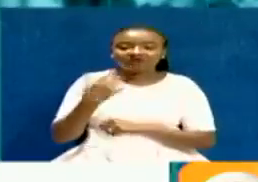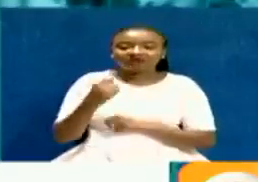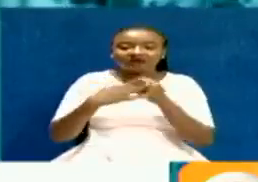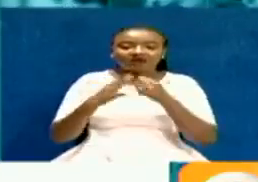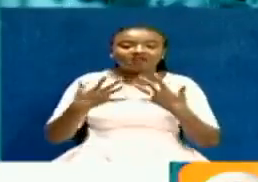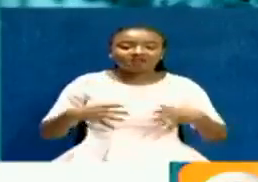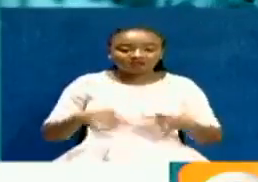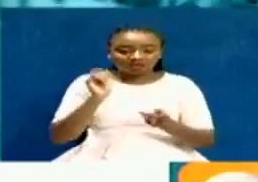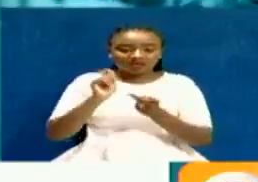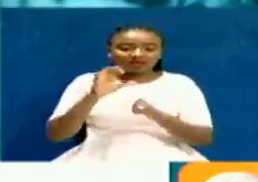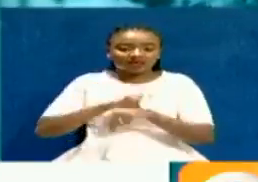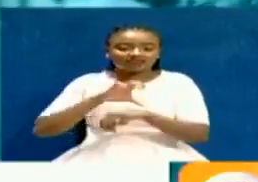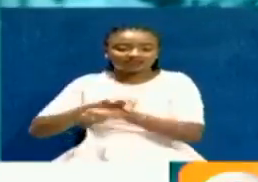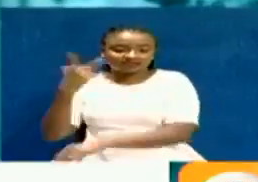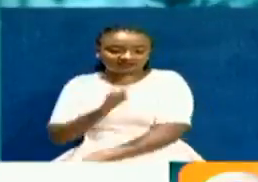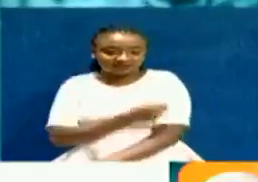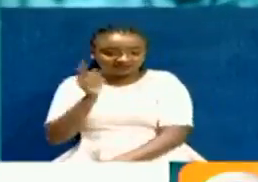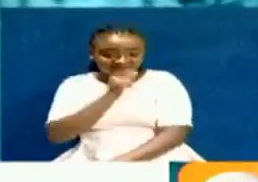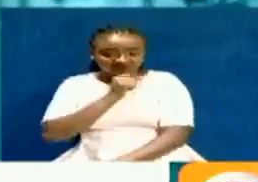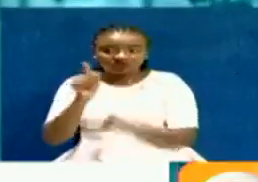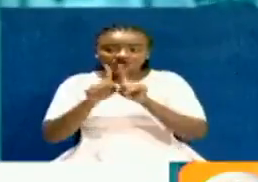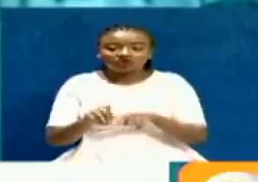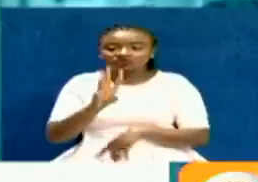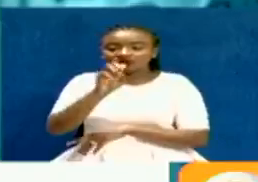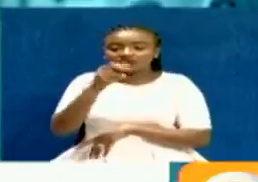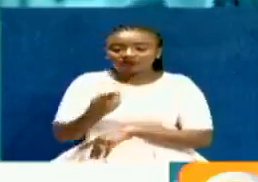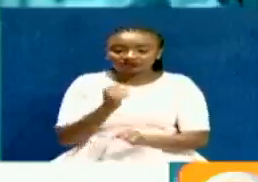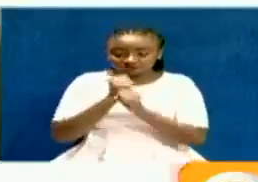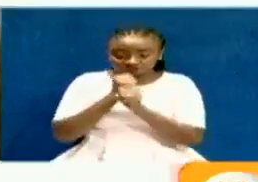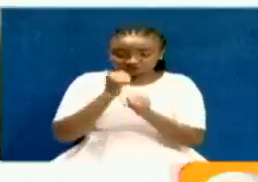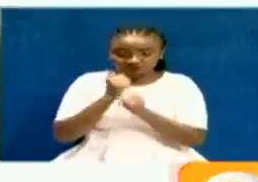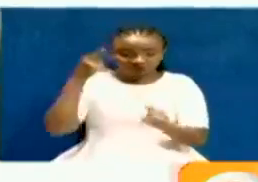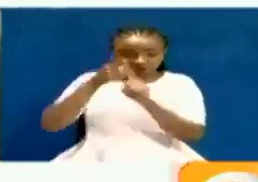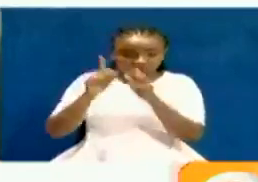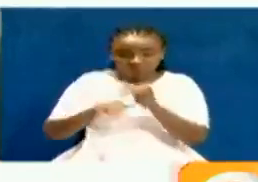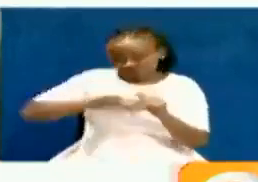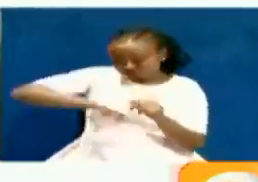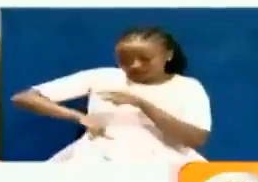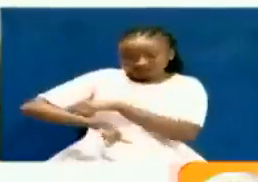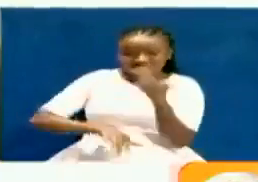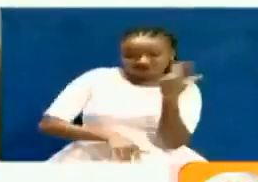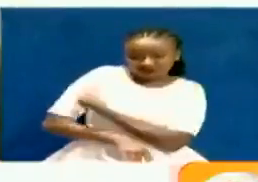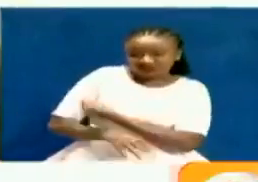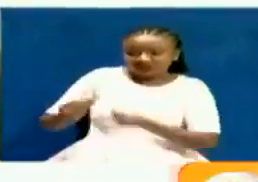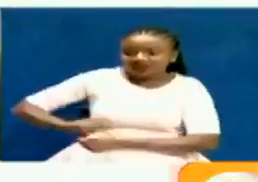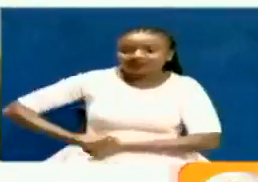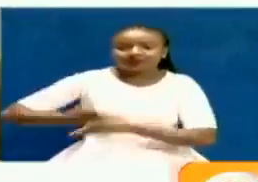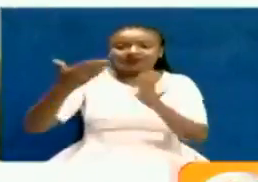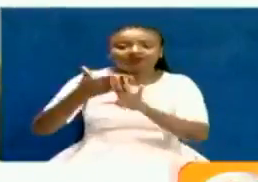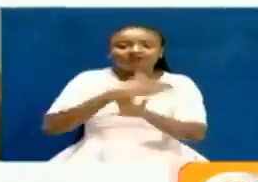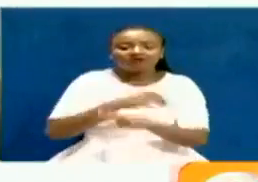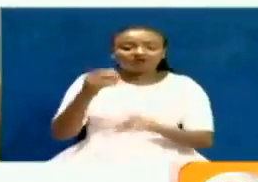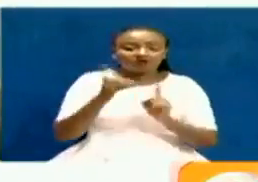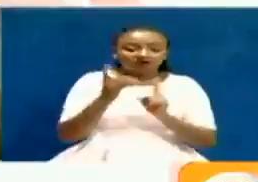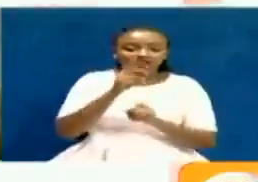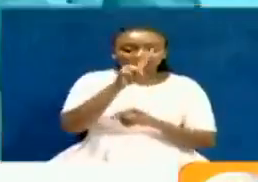925,509 people have been vaccinated, with the ministry working to ensure that the remaining shots are in arms before the 28th June